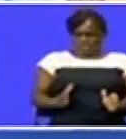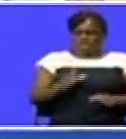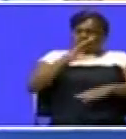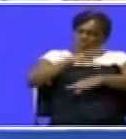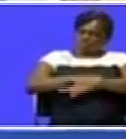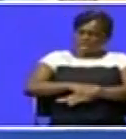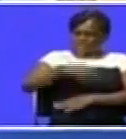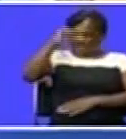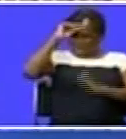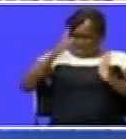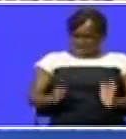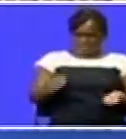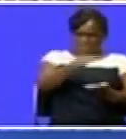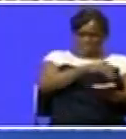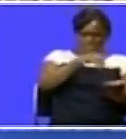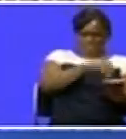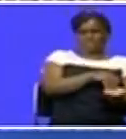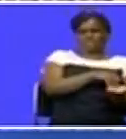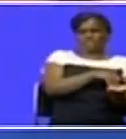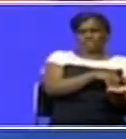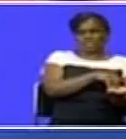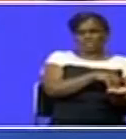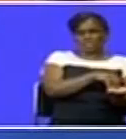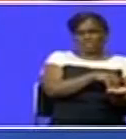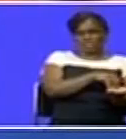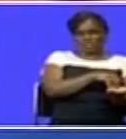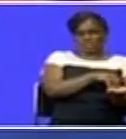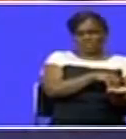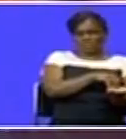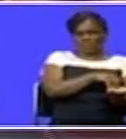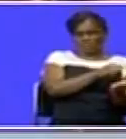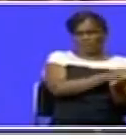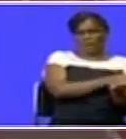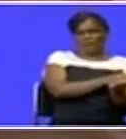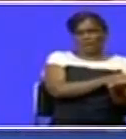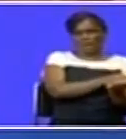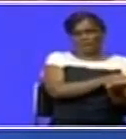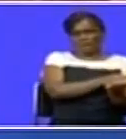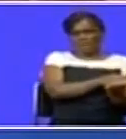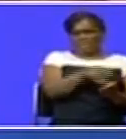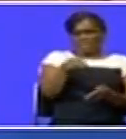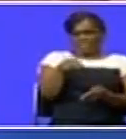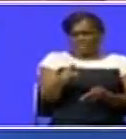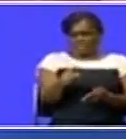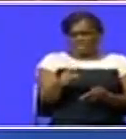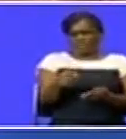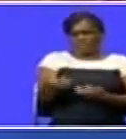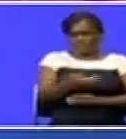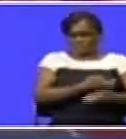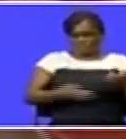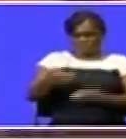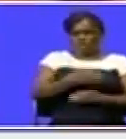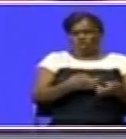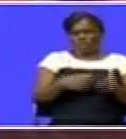CBK governor who is more junior than the CS. They are basic, reckless, economic